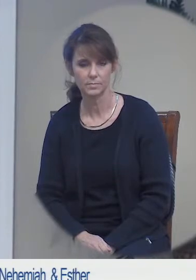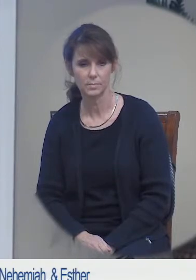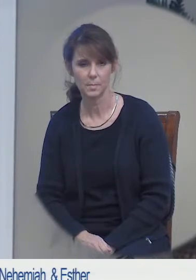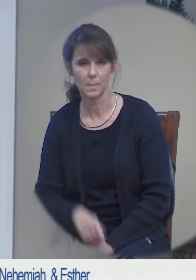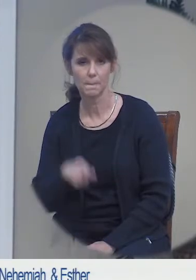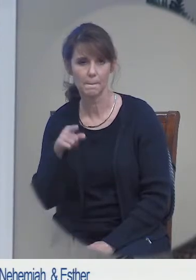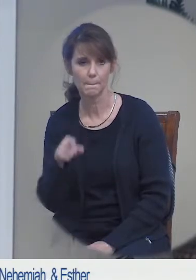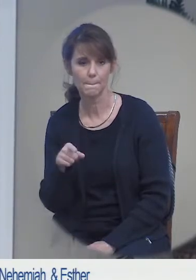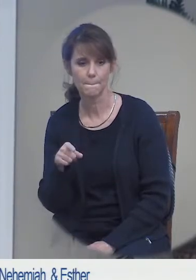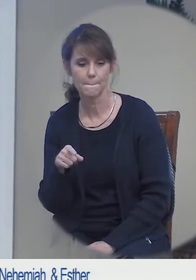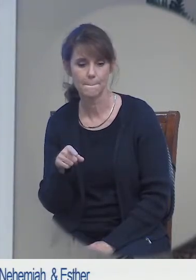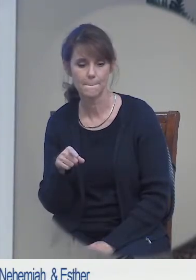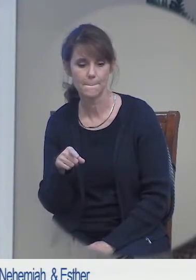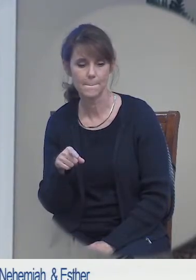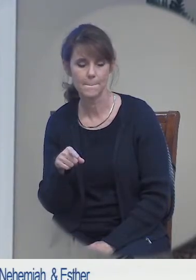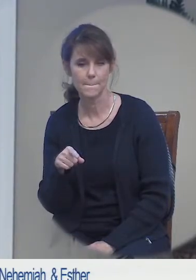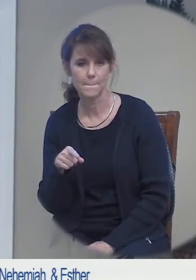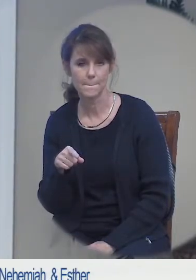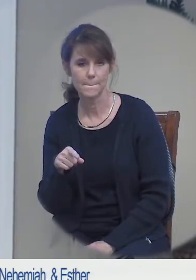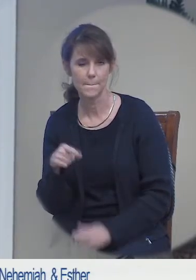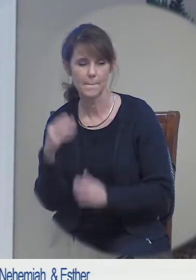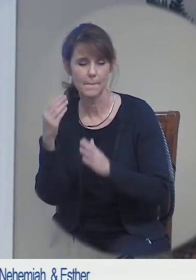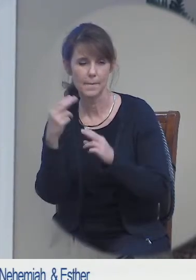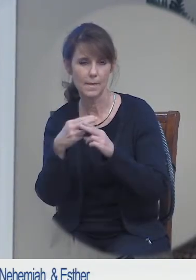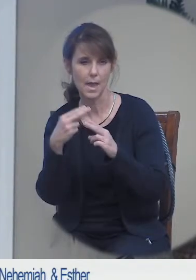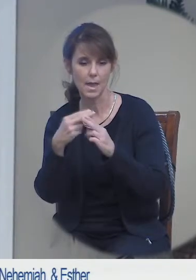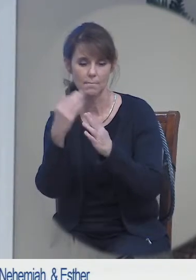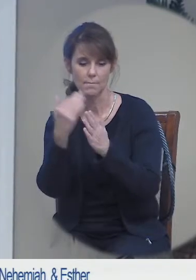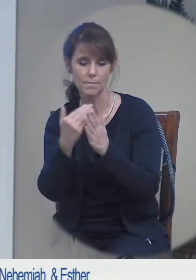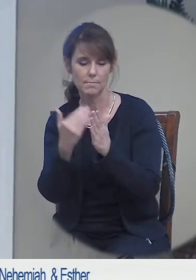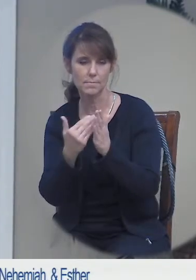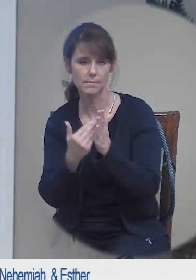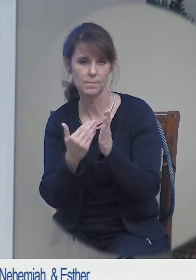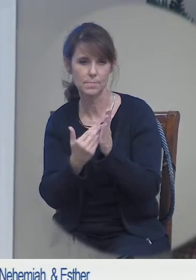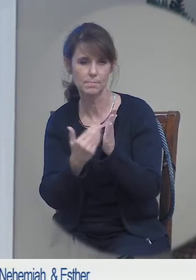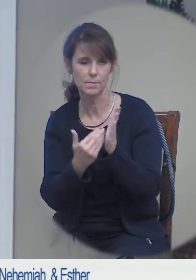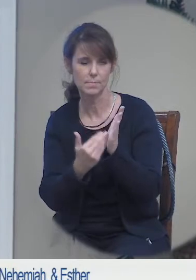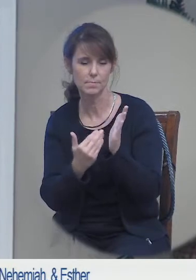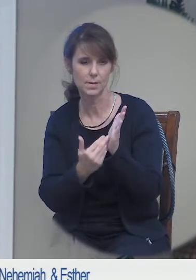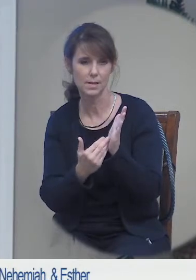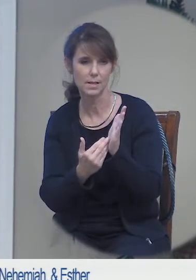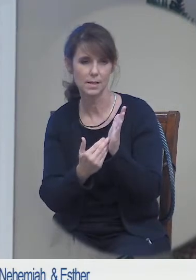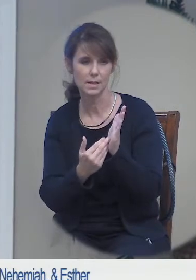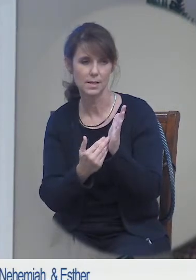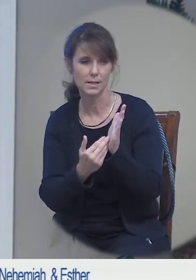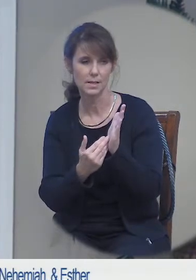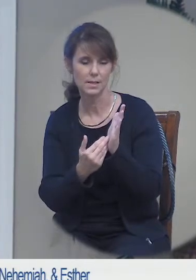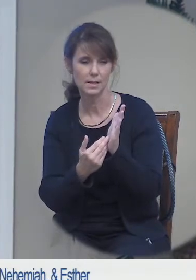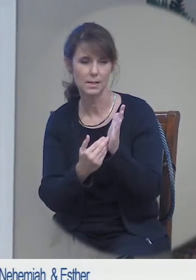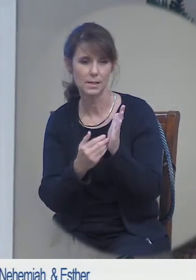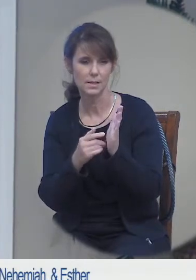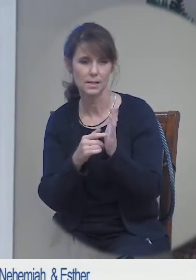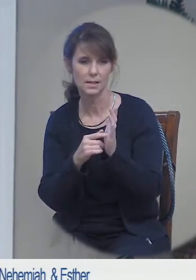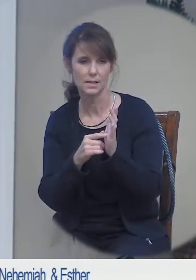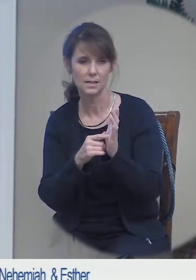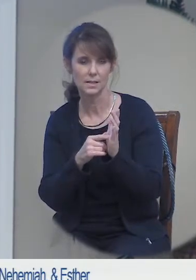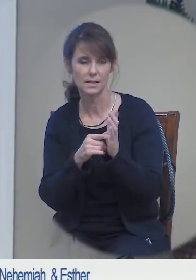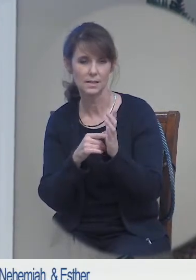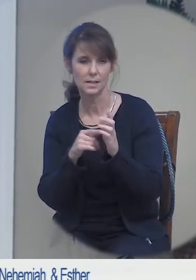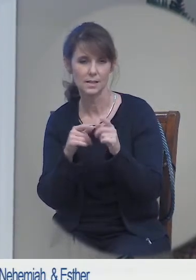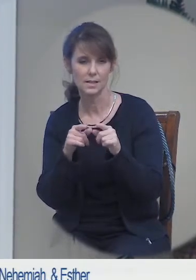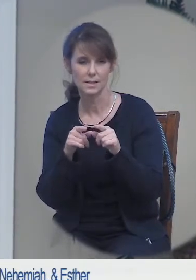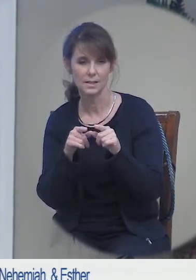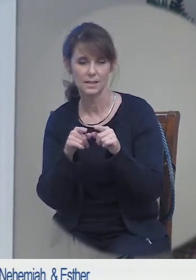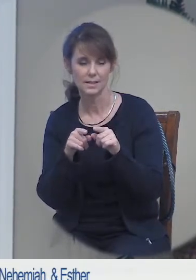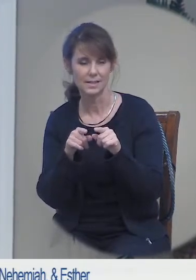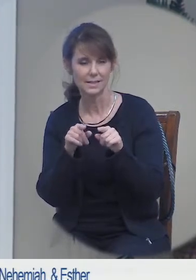the rest of the chapter is a repetition, or whatever the word. It's the exact same thing you find in Ezra 2. So